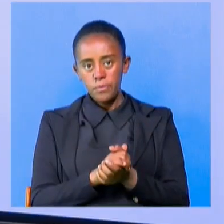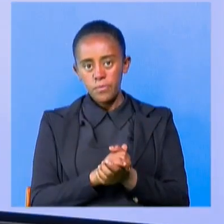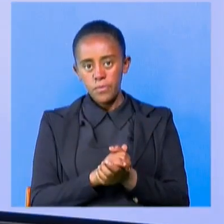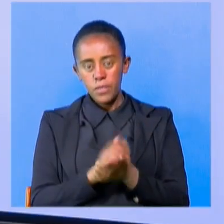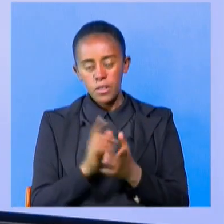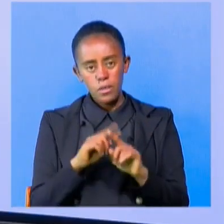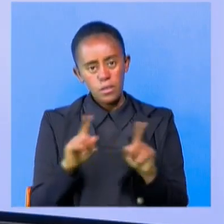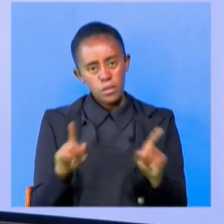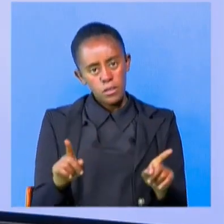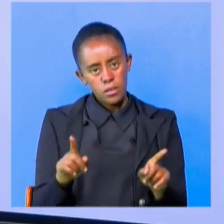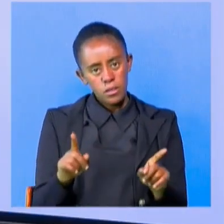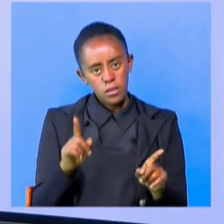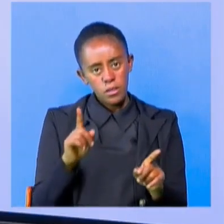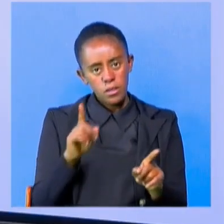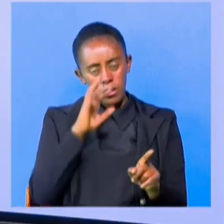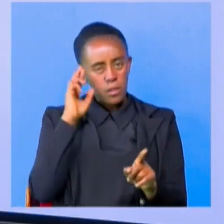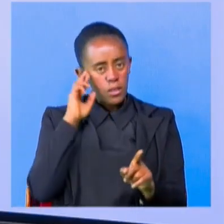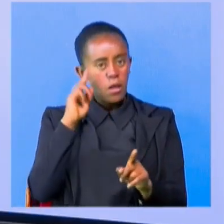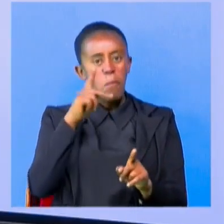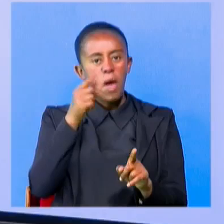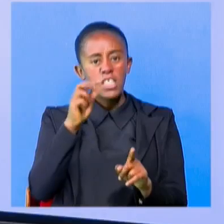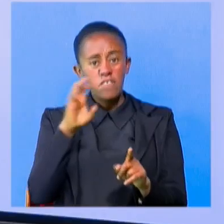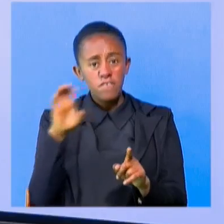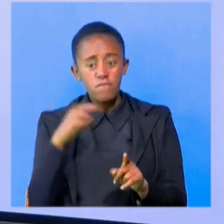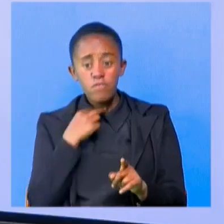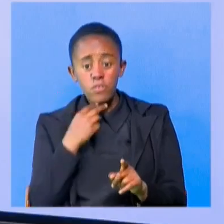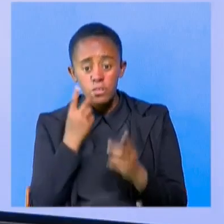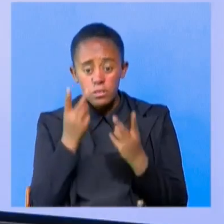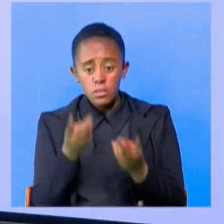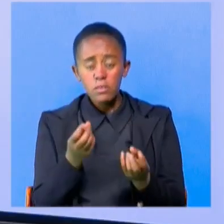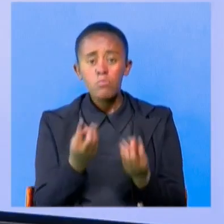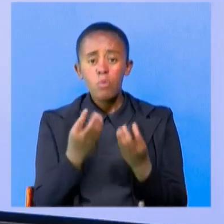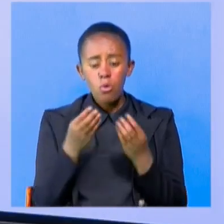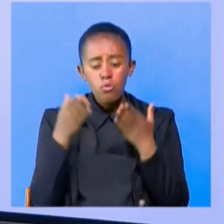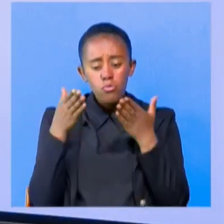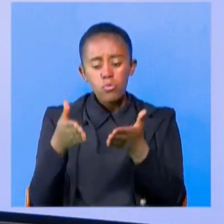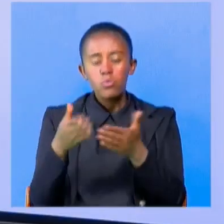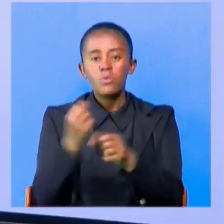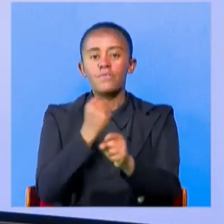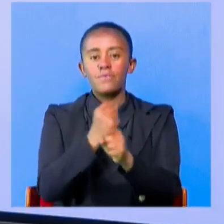But when it comes in the case of the passive voice, we'll give more emphasis about the action.